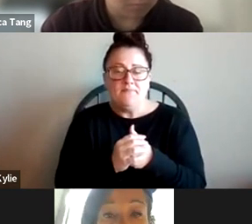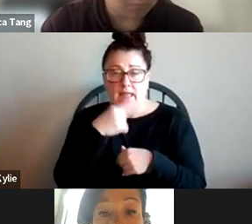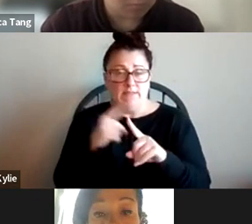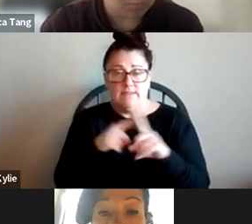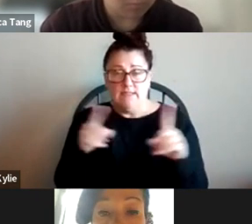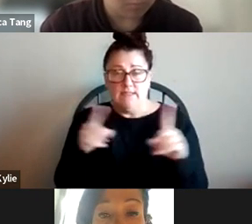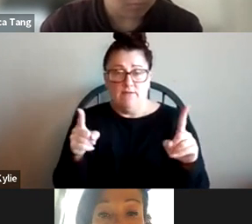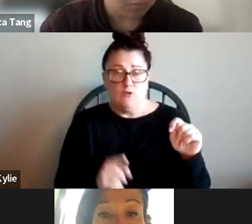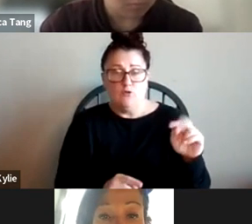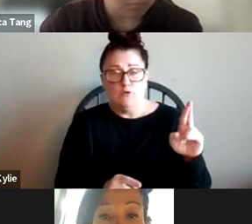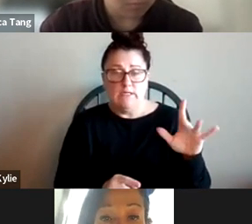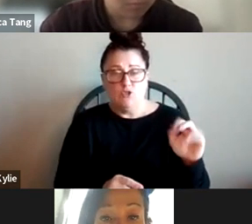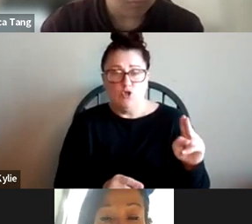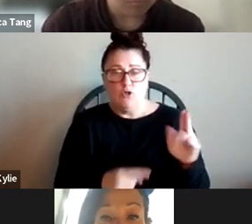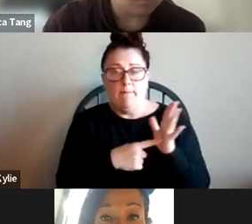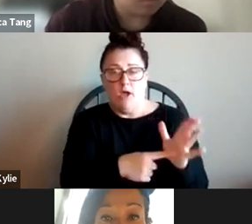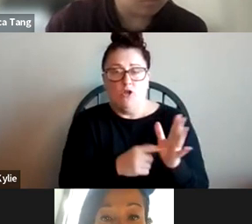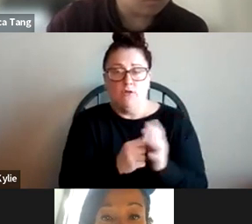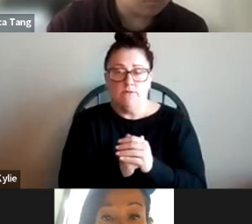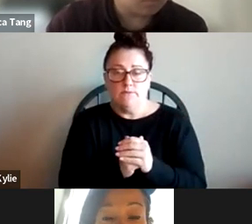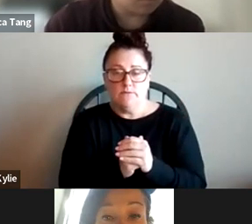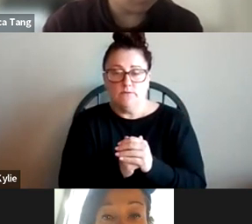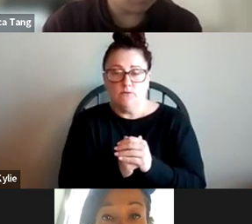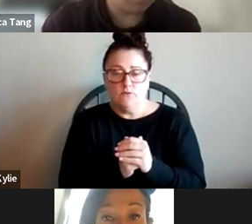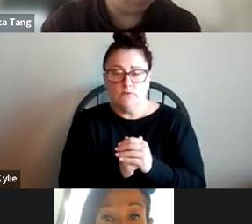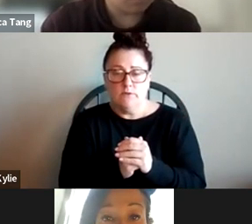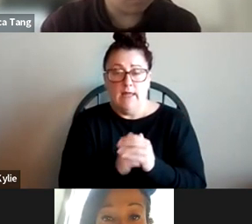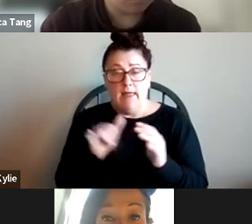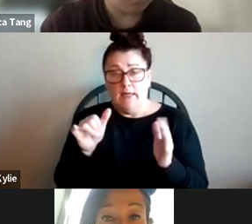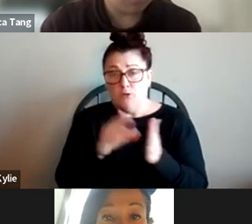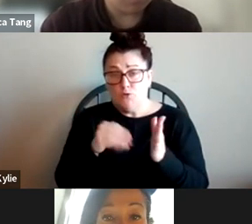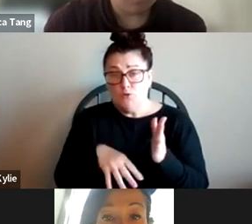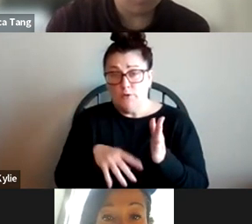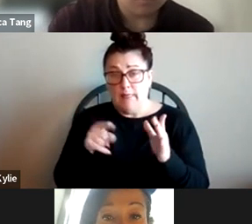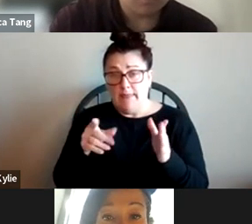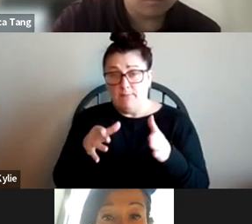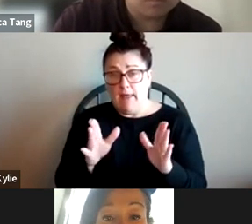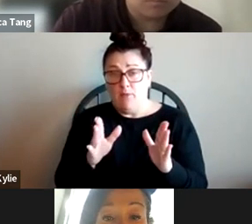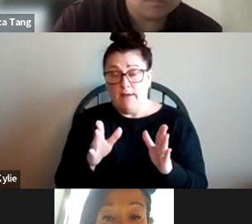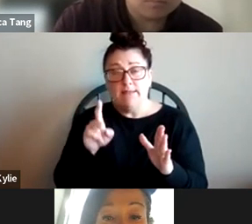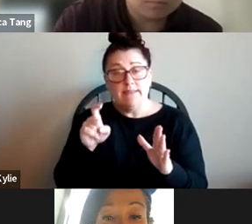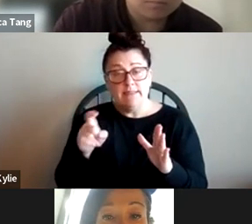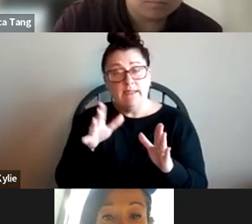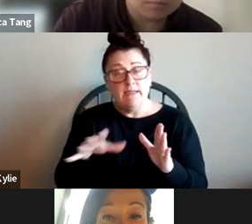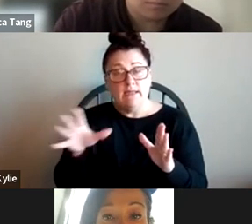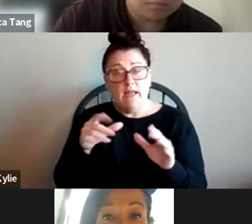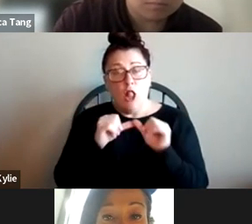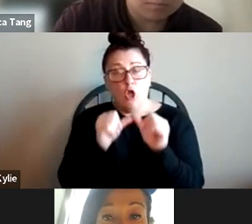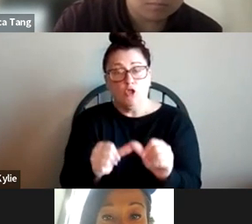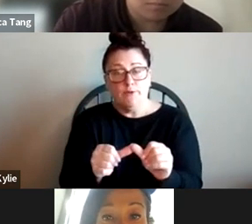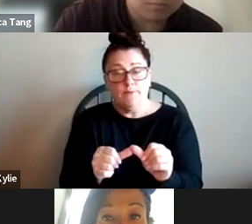our traditional models. And that students in these pathways need them for